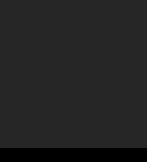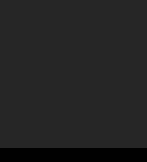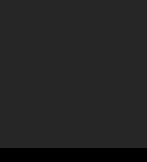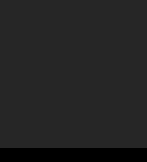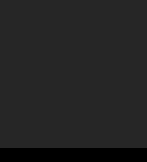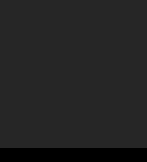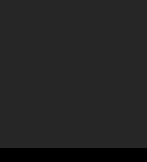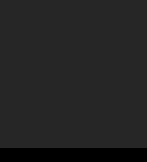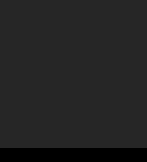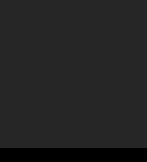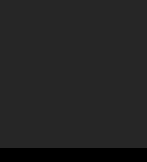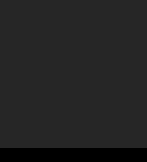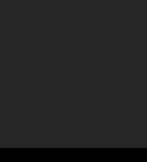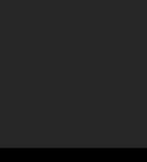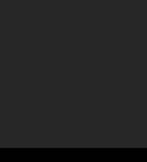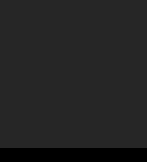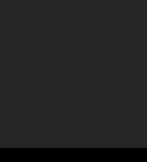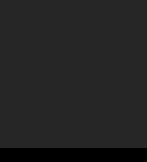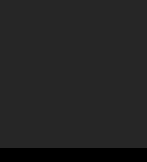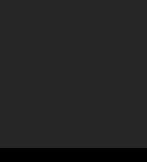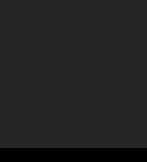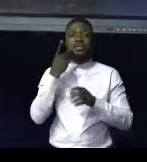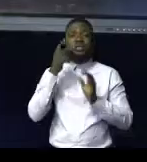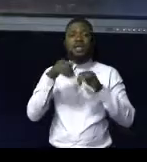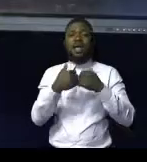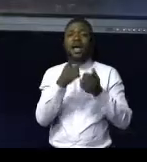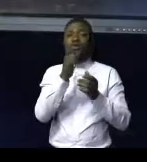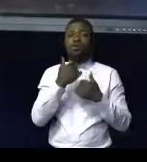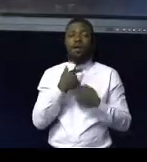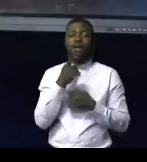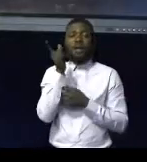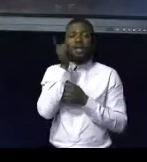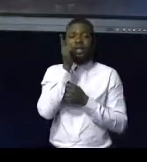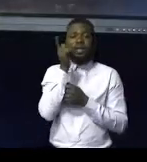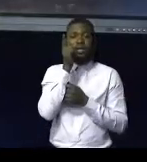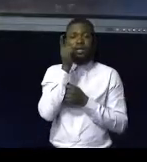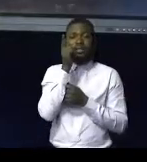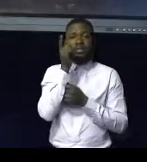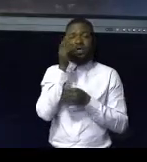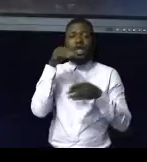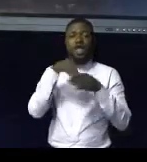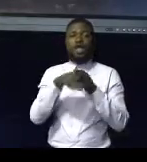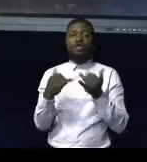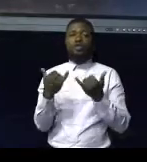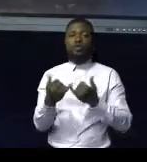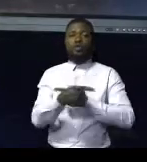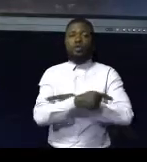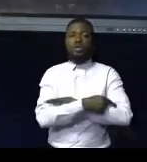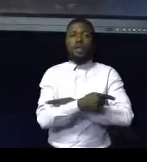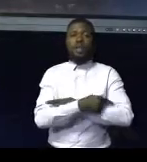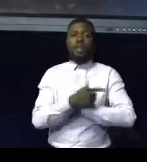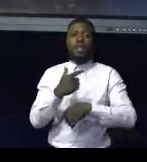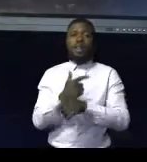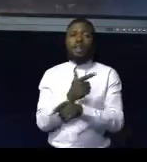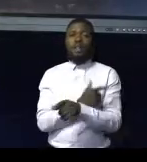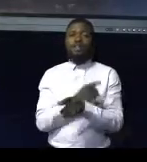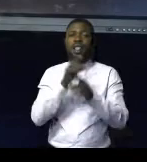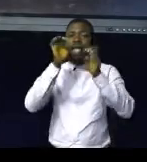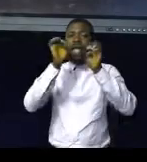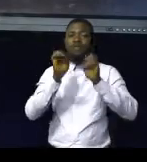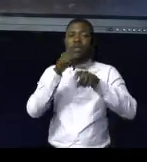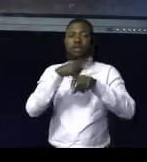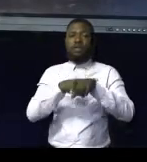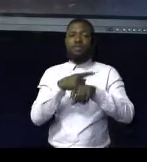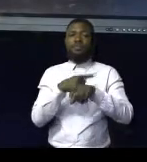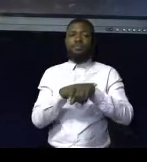we want to test you and see how you have listened in today's lesson. It's